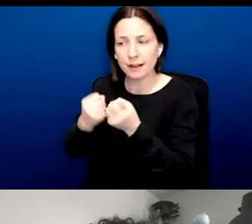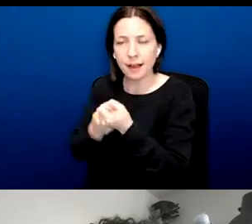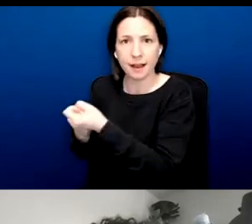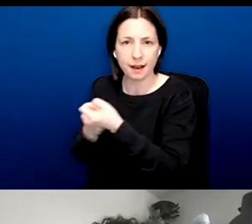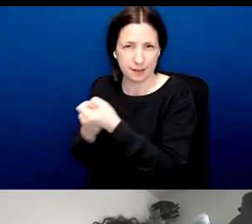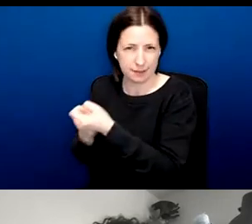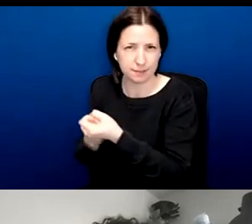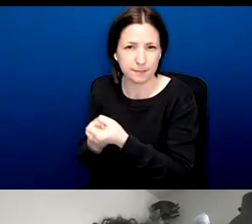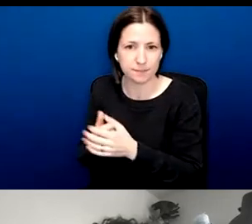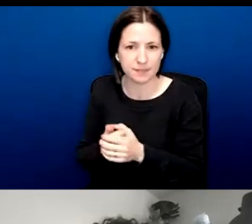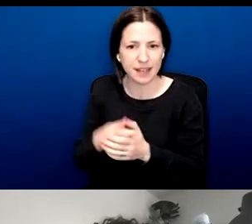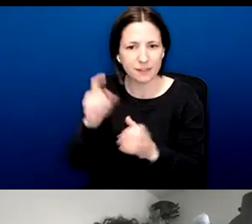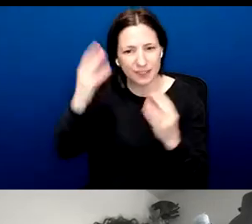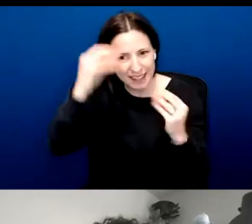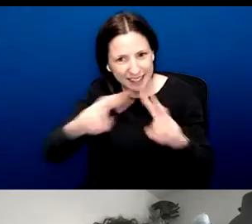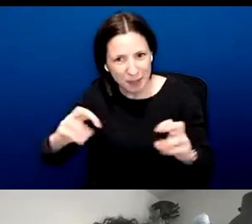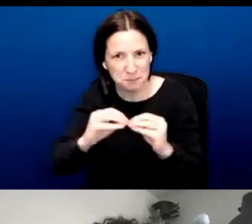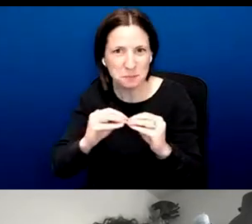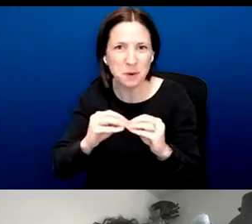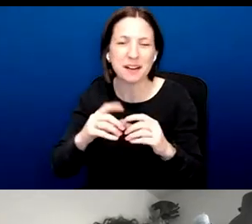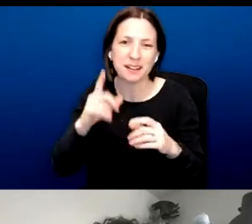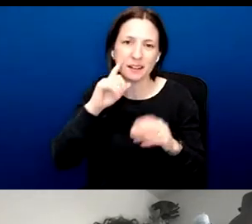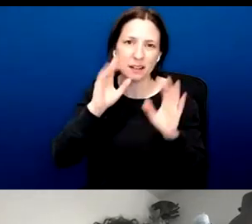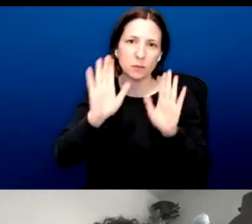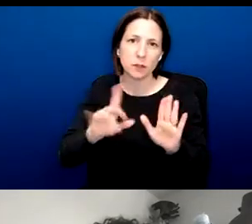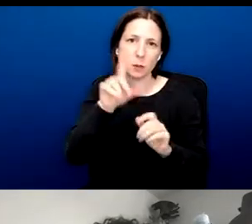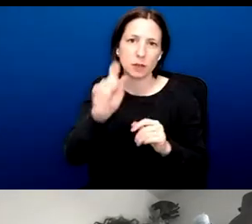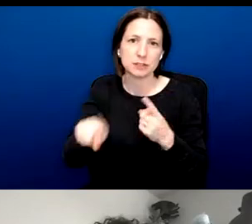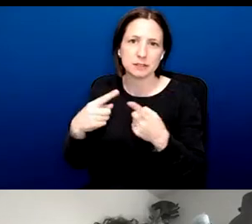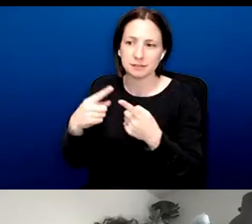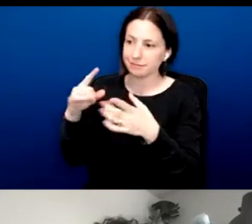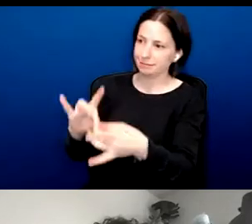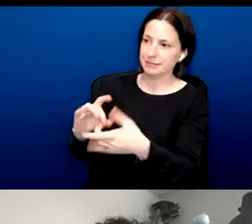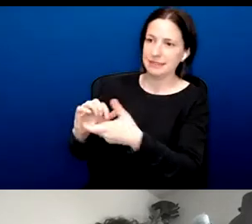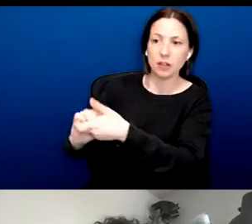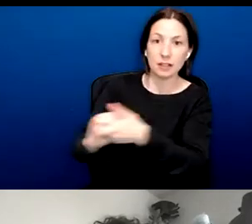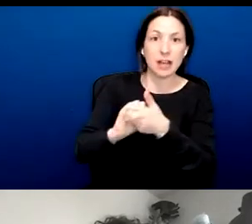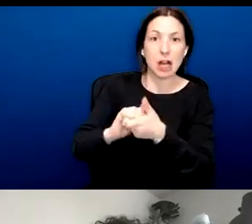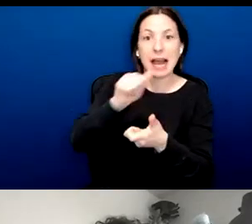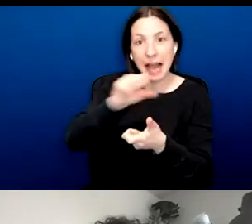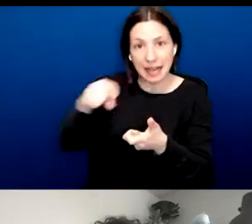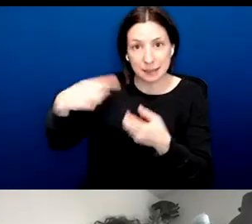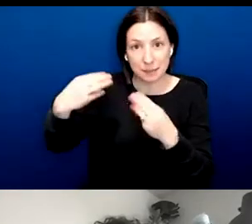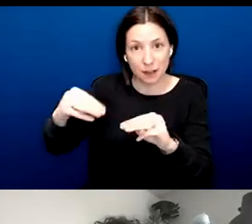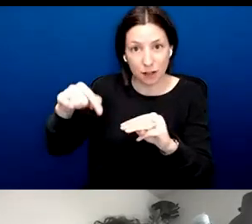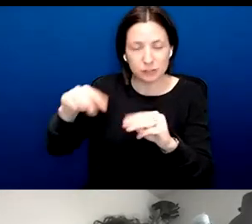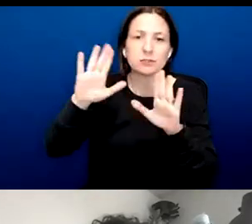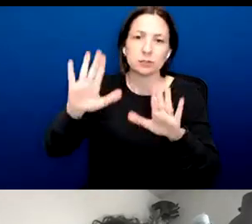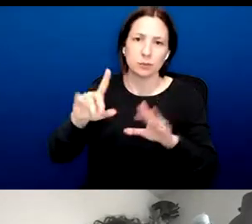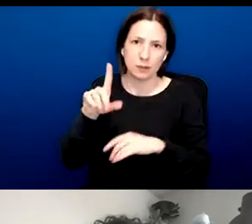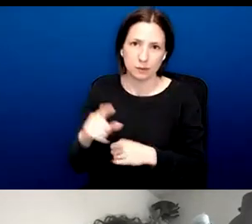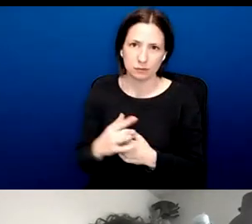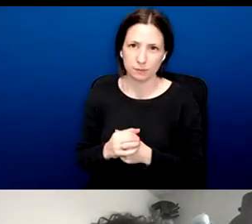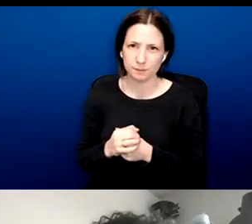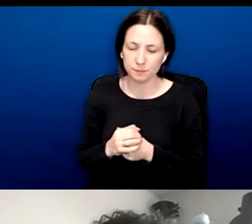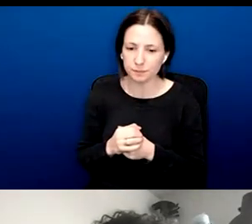deeply about. And I think there's a great question about solidarity as methodology. So I also want to think about how the process